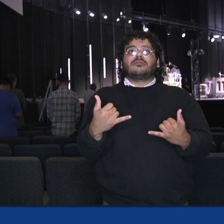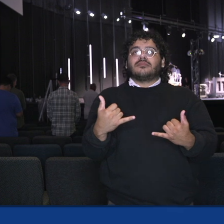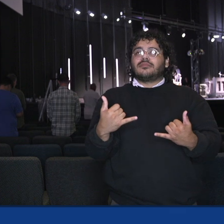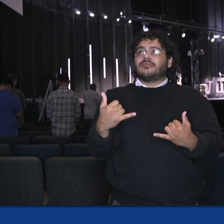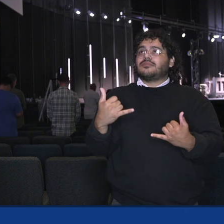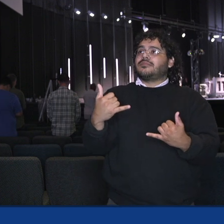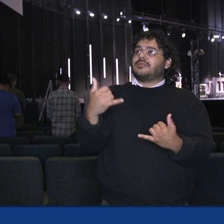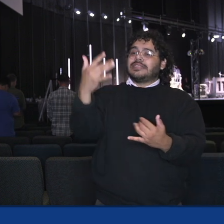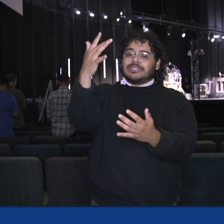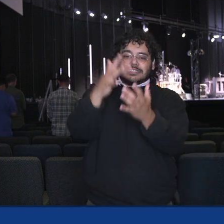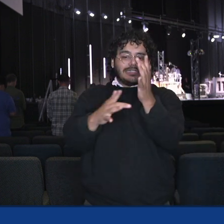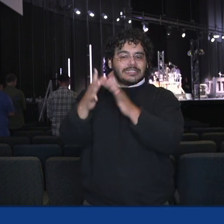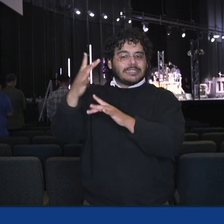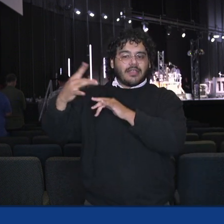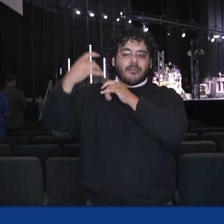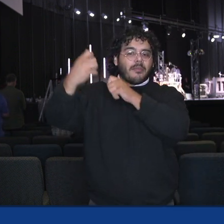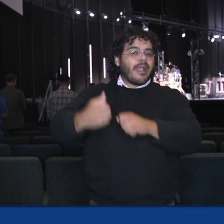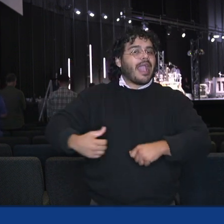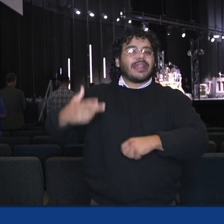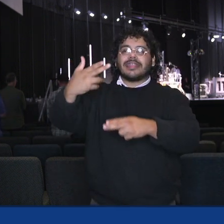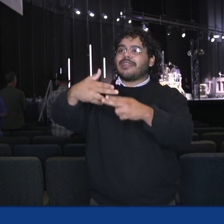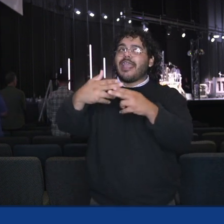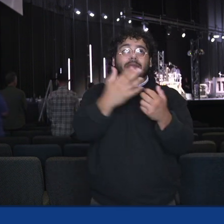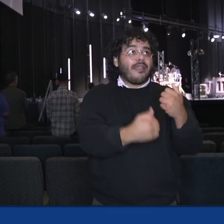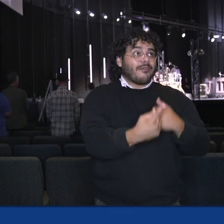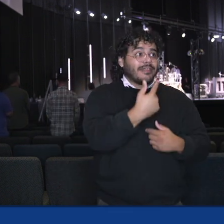In Jesus' mighty name. And everyone says,